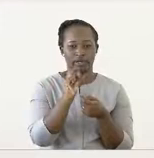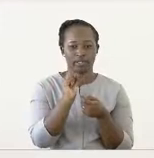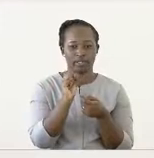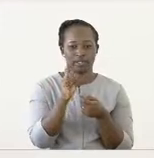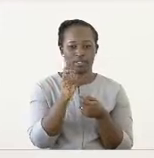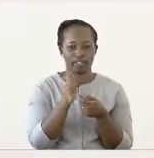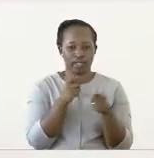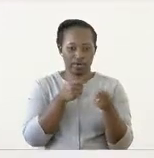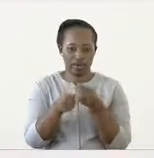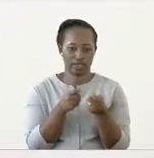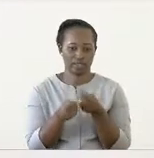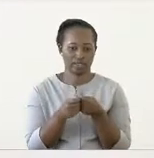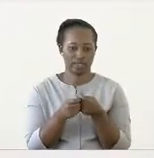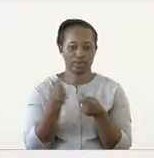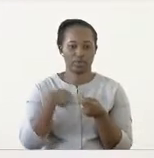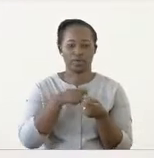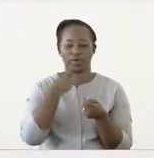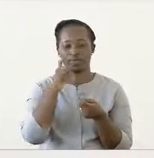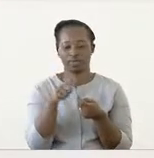all right? So we have